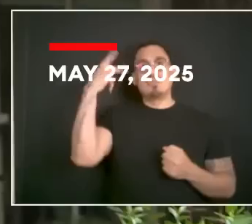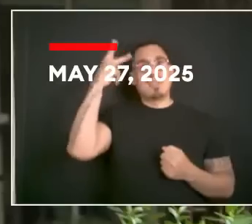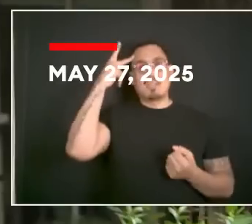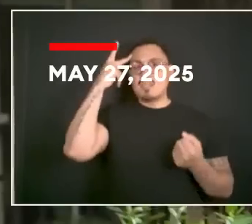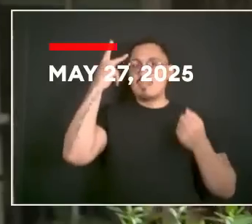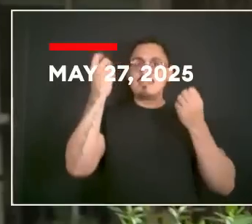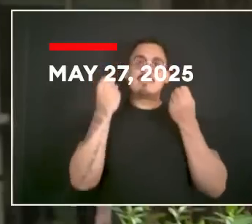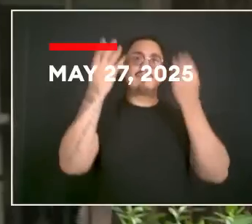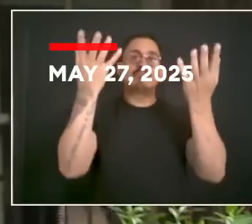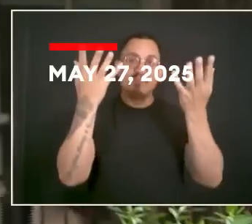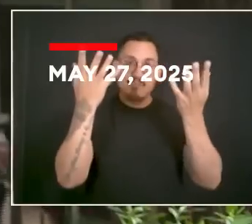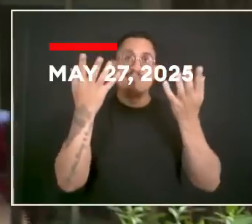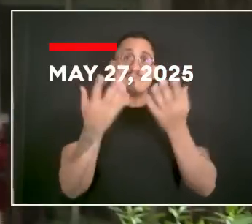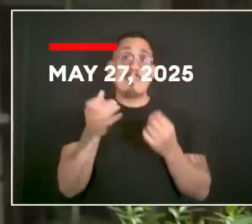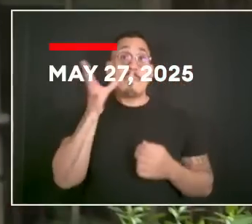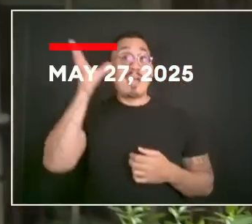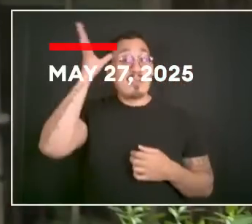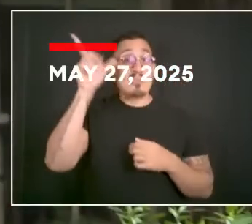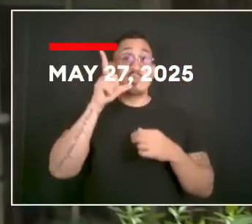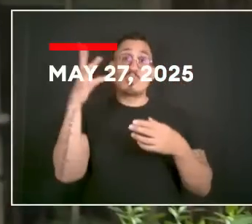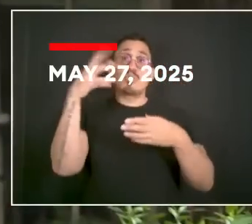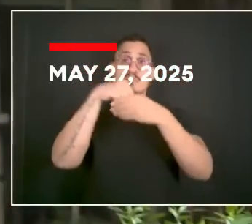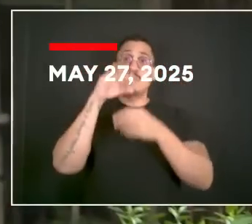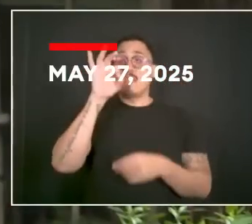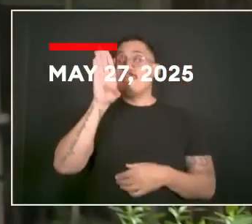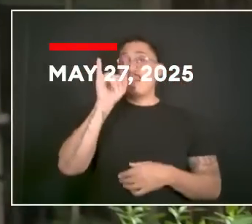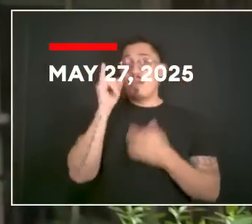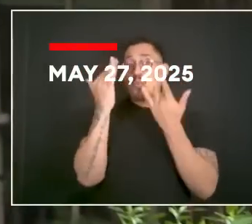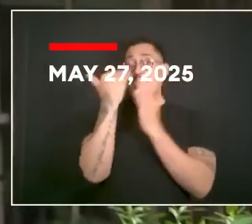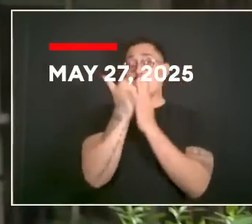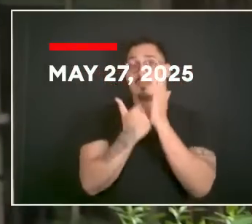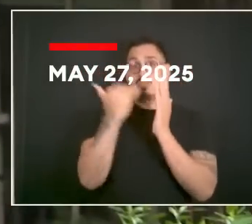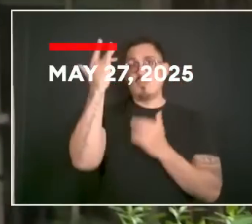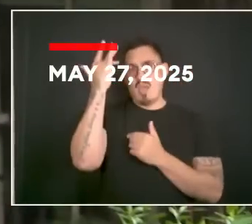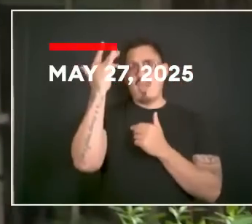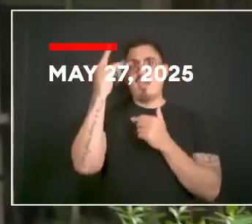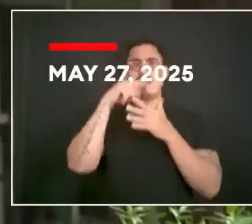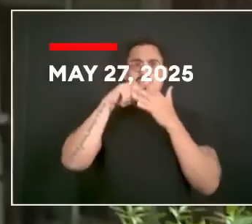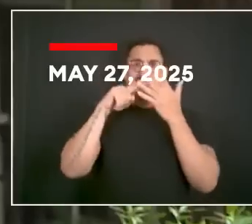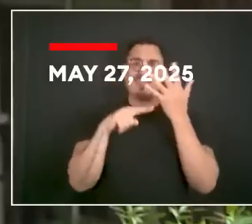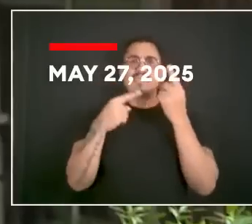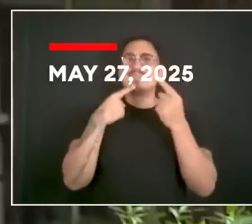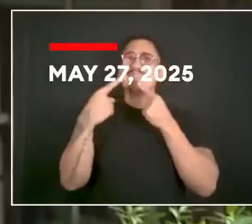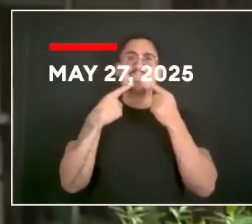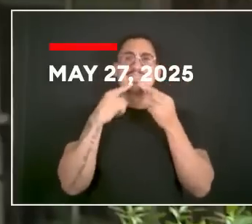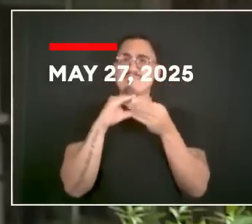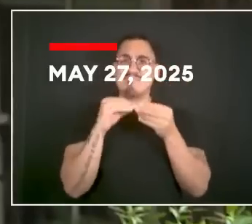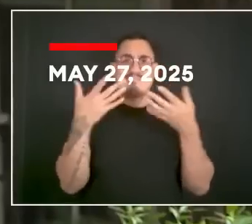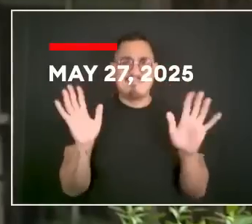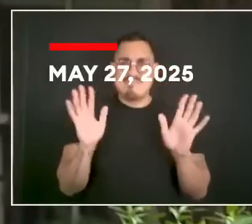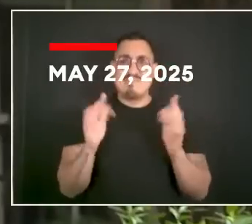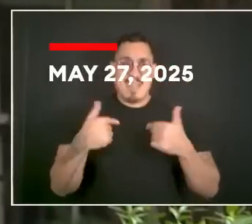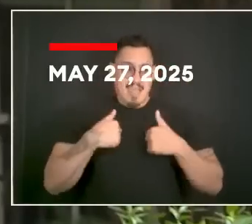put on FBI wait lists because they were fighting for their children, they said it. Come on, who are we kidding? So then do you think this is